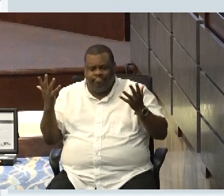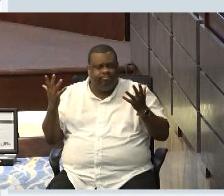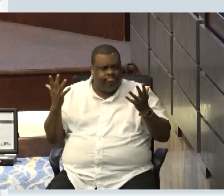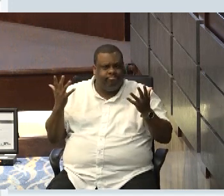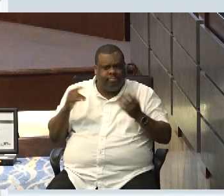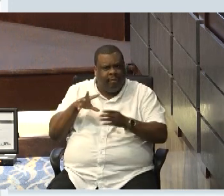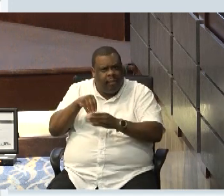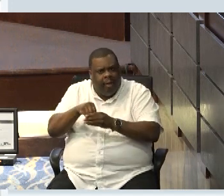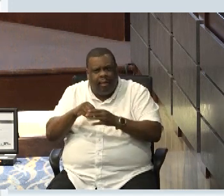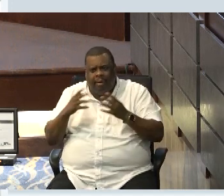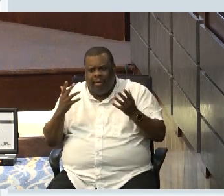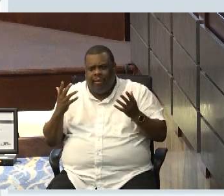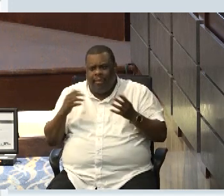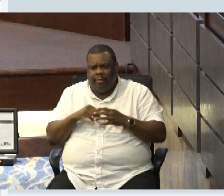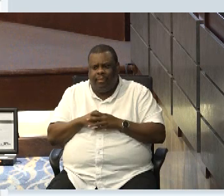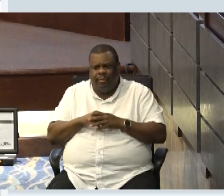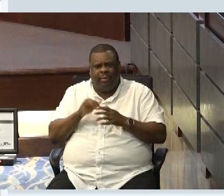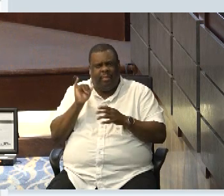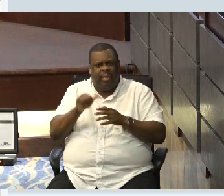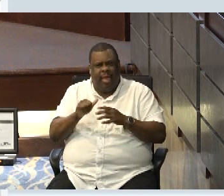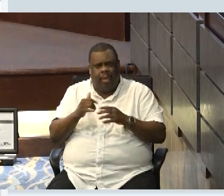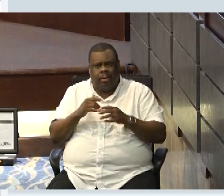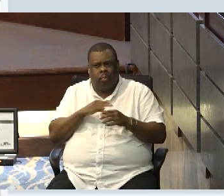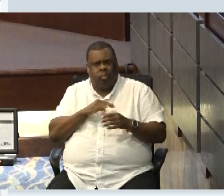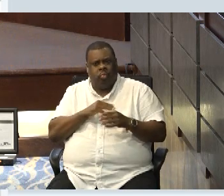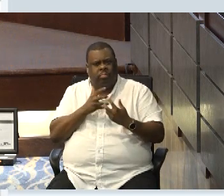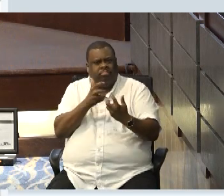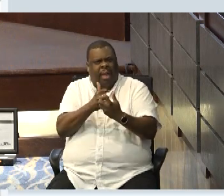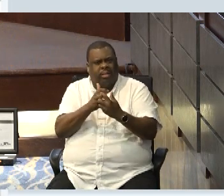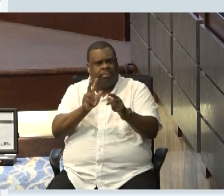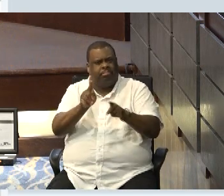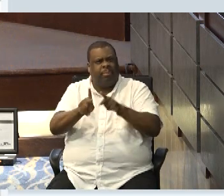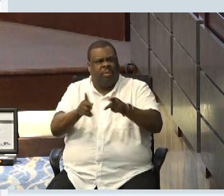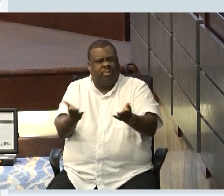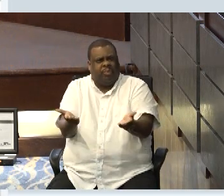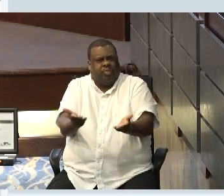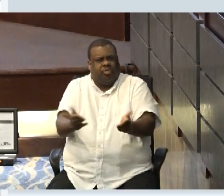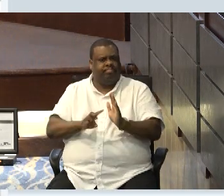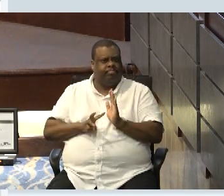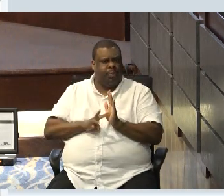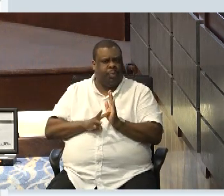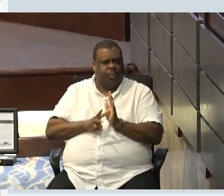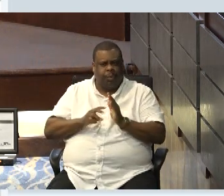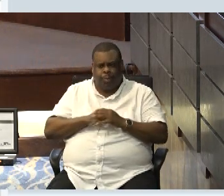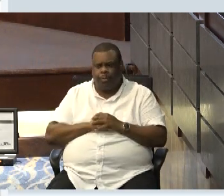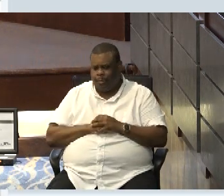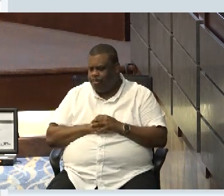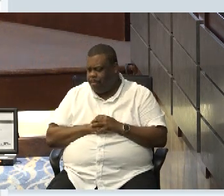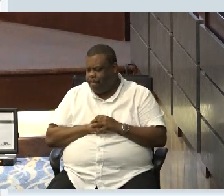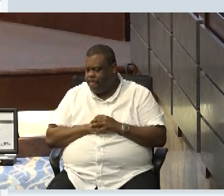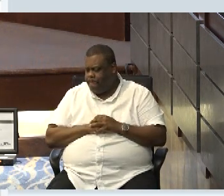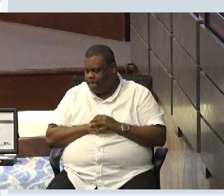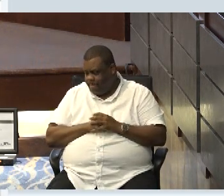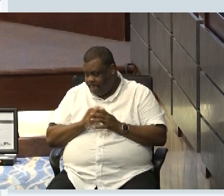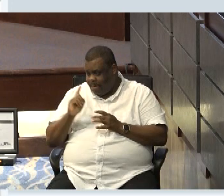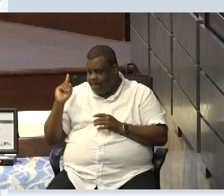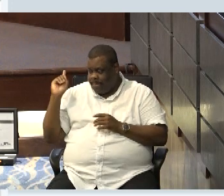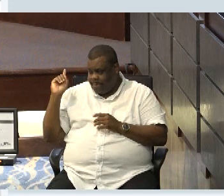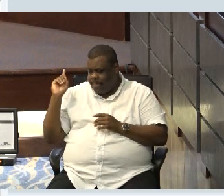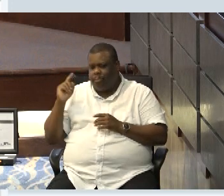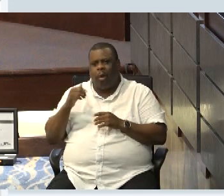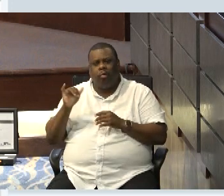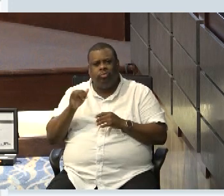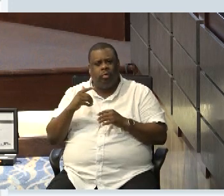are catering to the pedestrian experience. This really builds upon the identity that we already have. We celebrate a lot of our